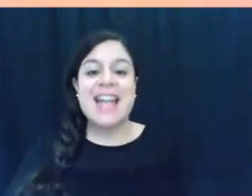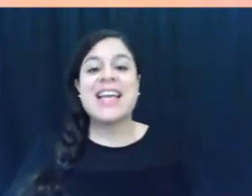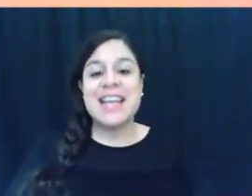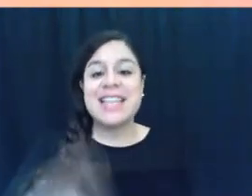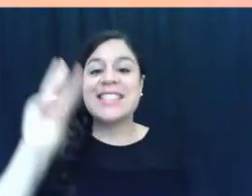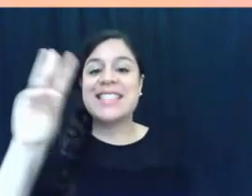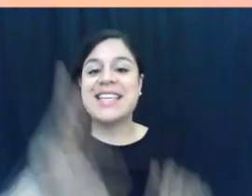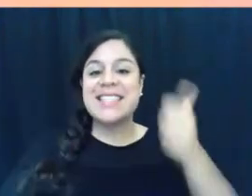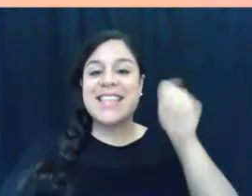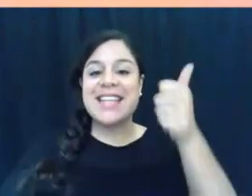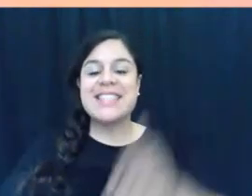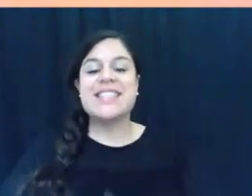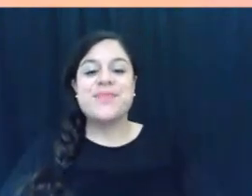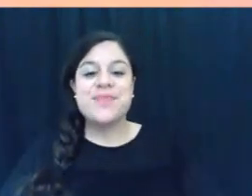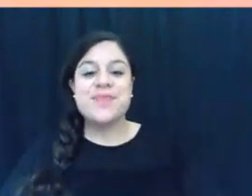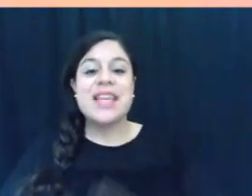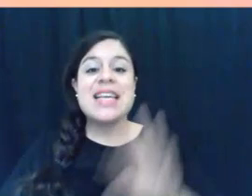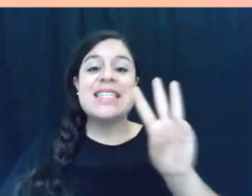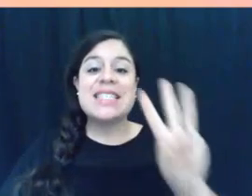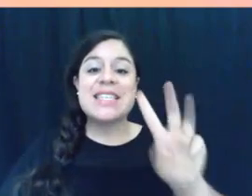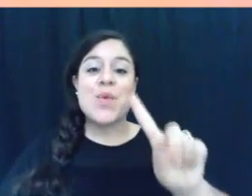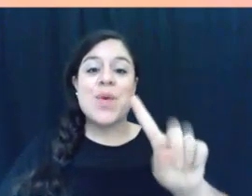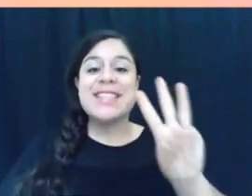That is 6 tens.